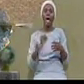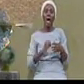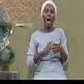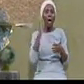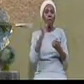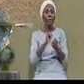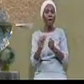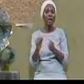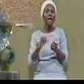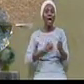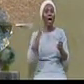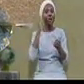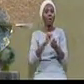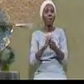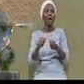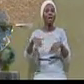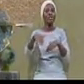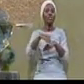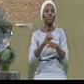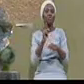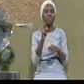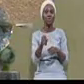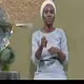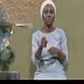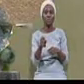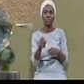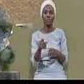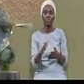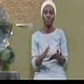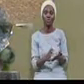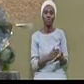blood, I will pass over you.